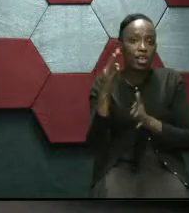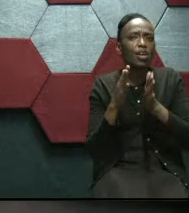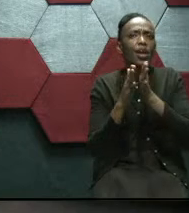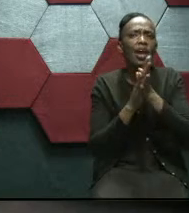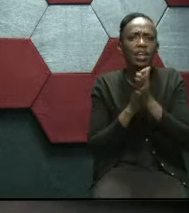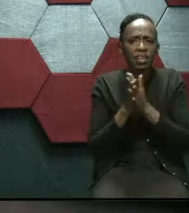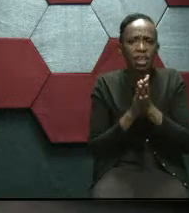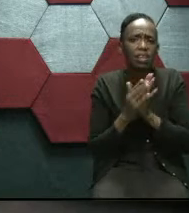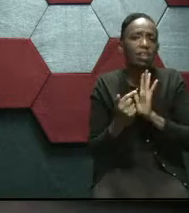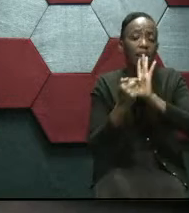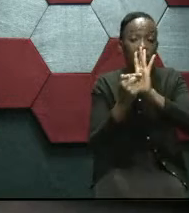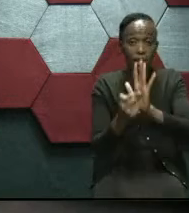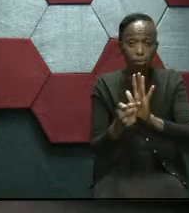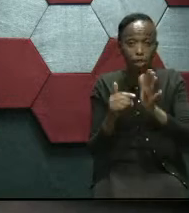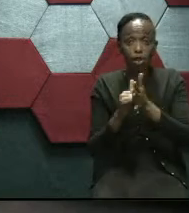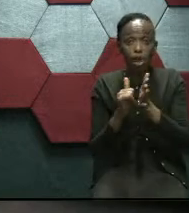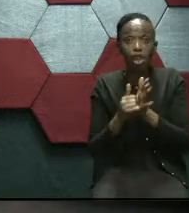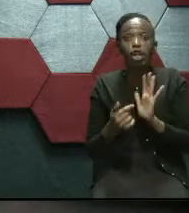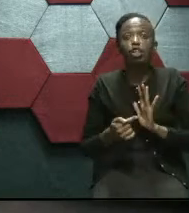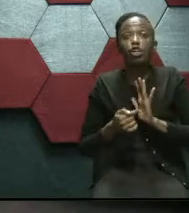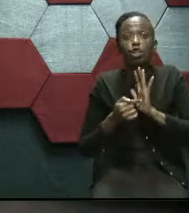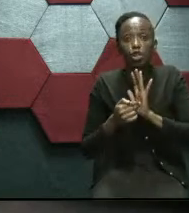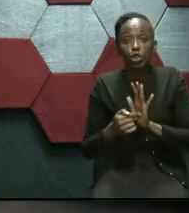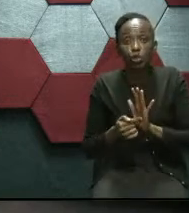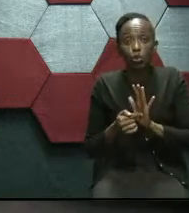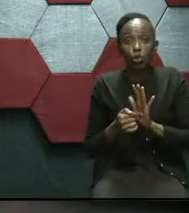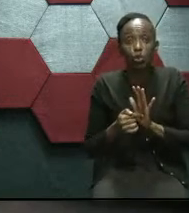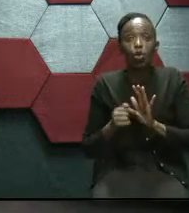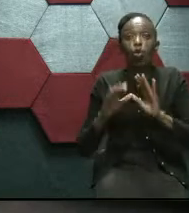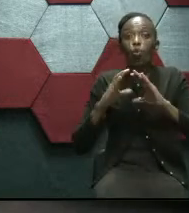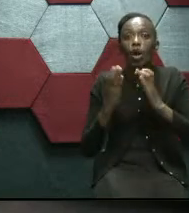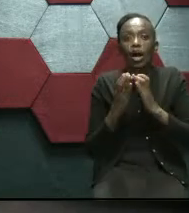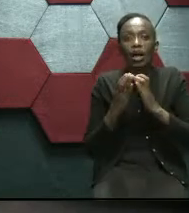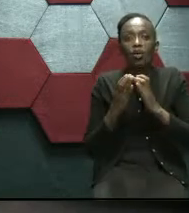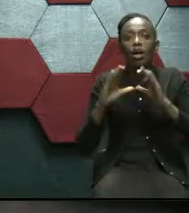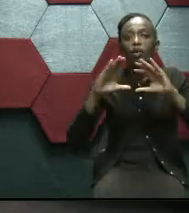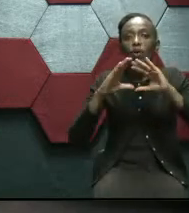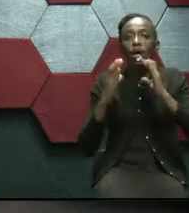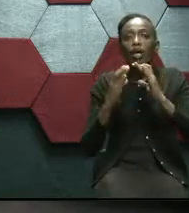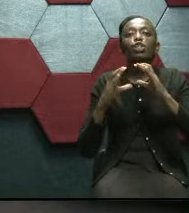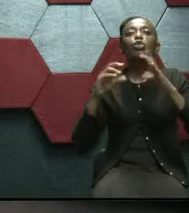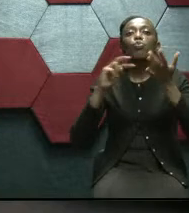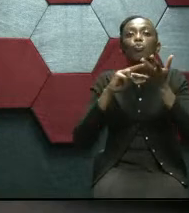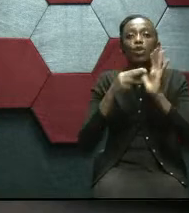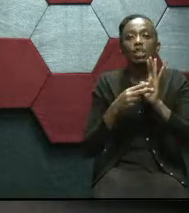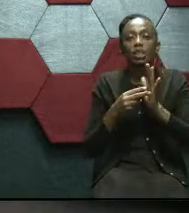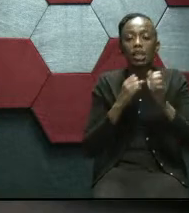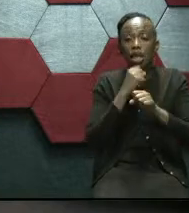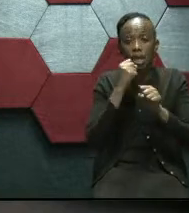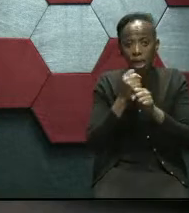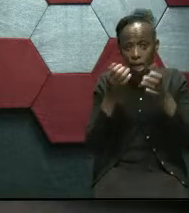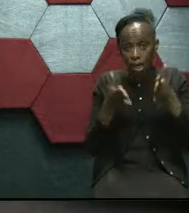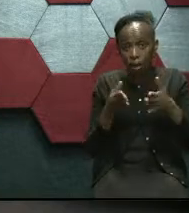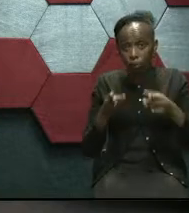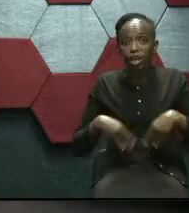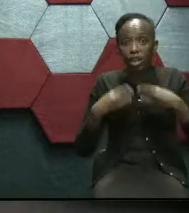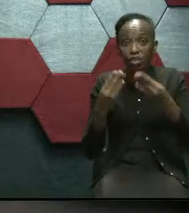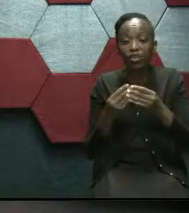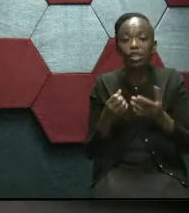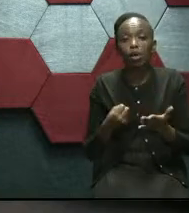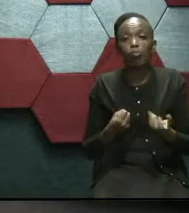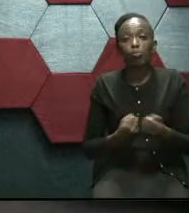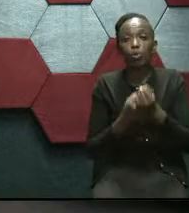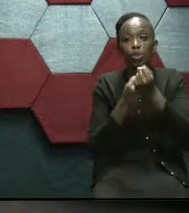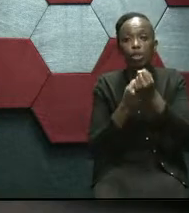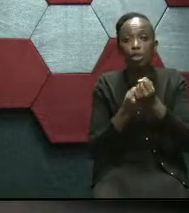exciting exhibitions that featured world-class projects. This year, we are providing support to the tune of